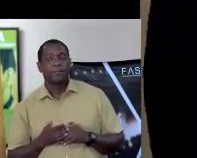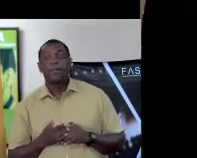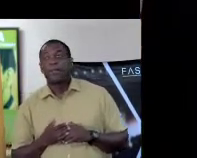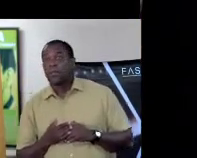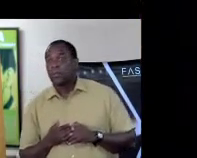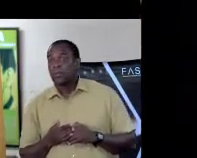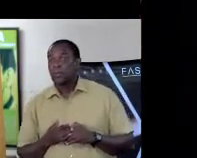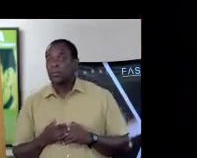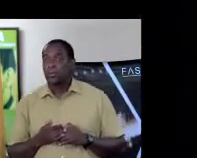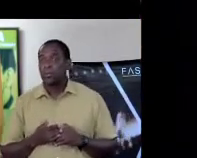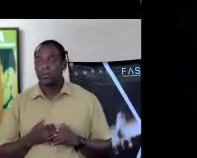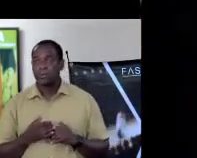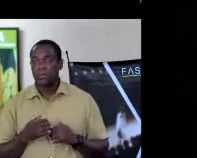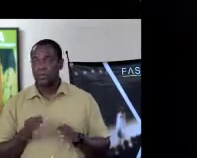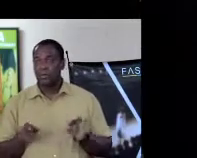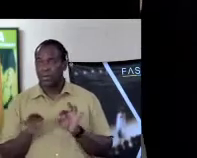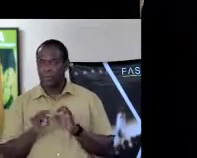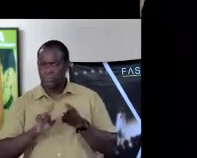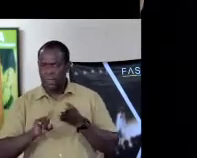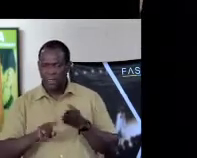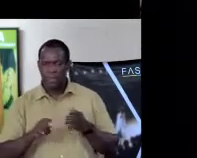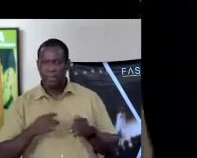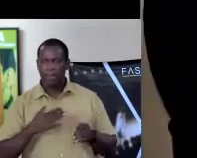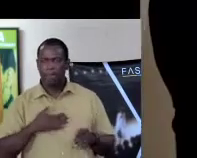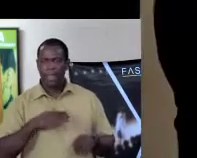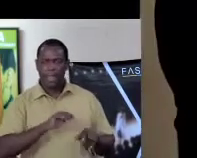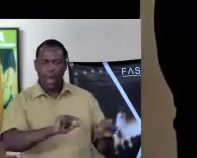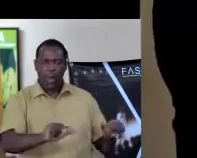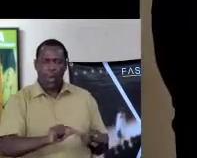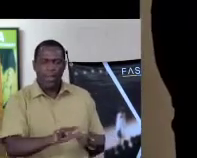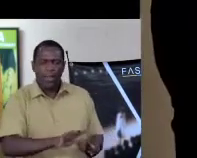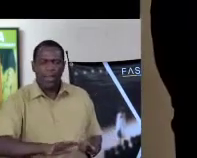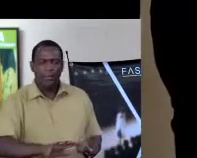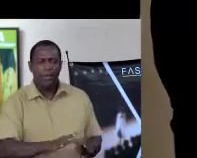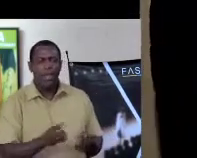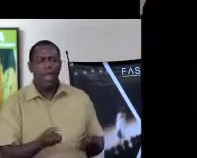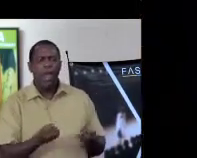neighborhood wear my clothes? Before you even talk about my city,